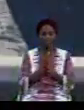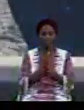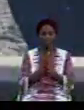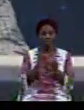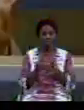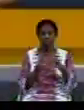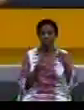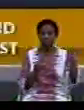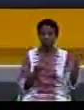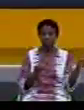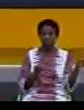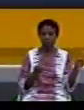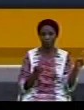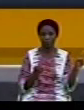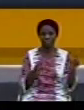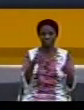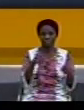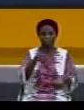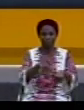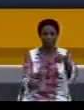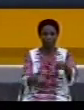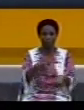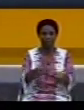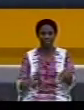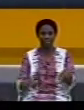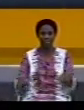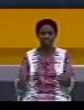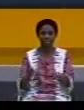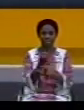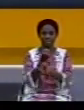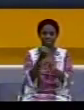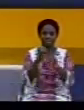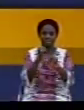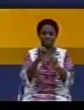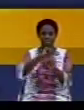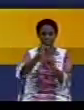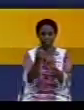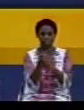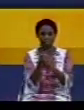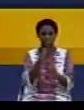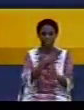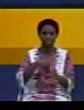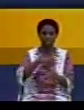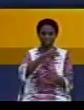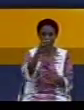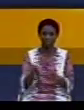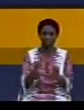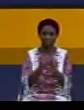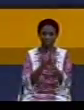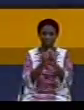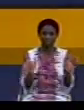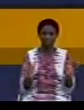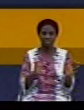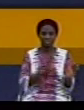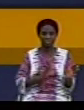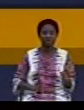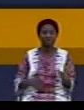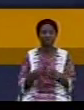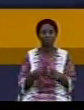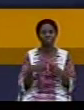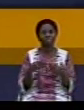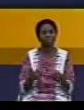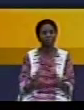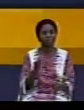Number one, paralyzing situation and necessities without Christ. Now, if you remember